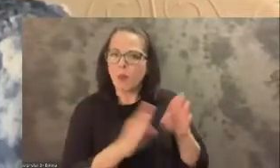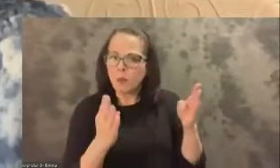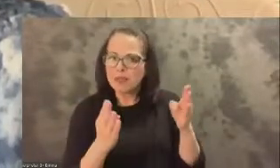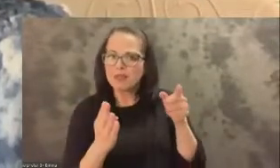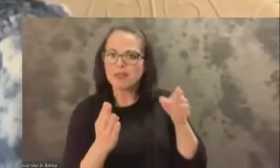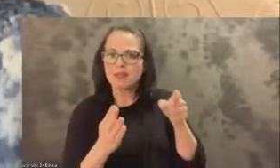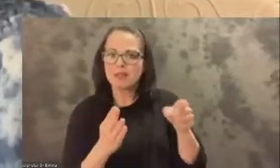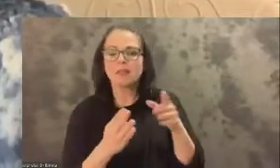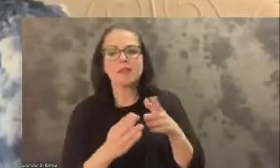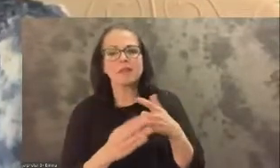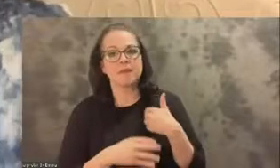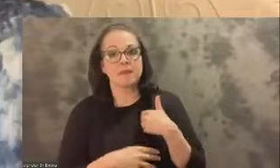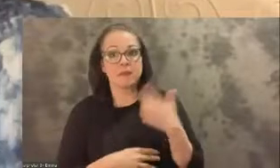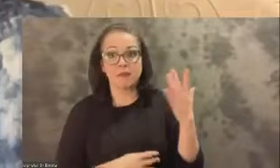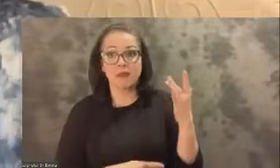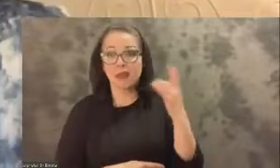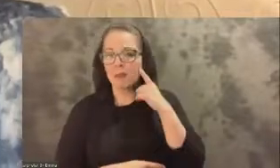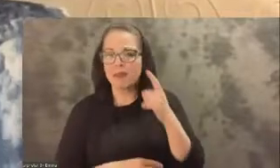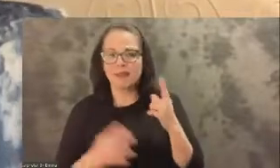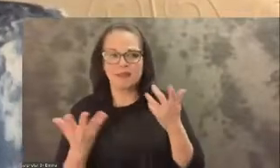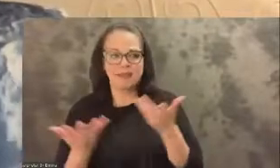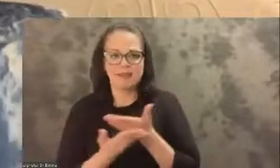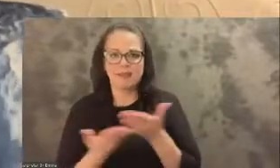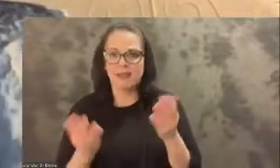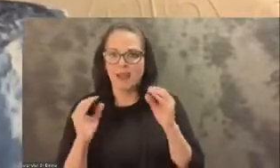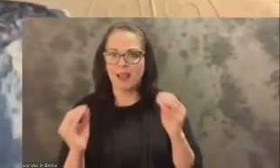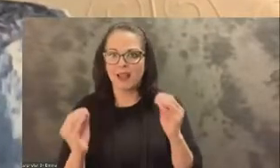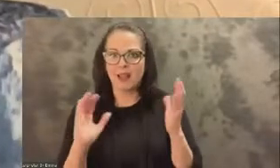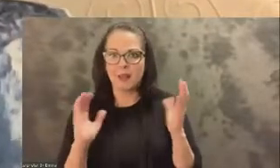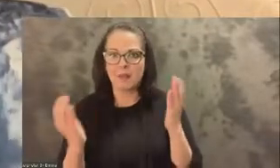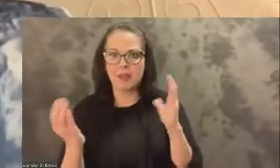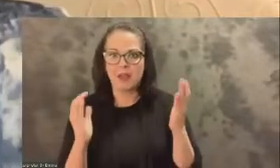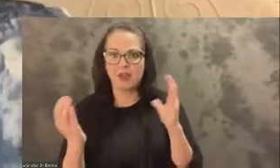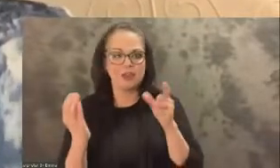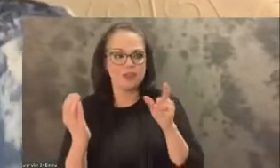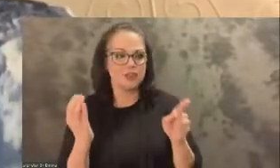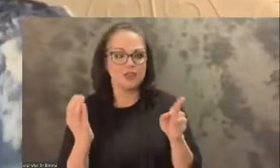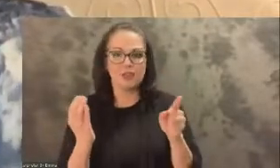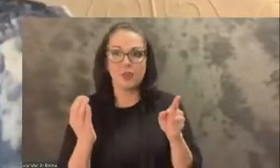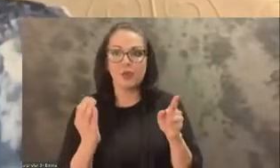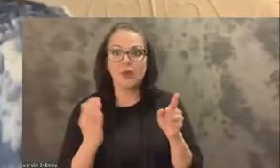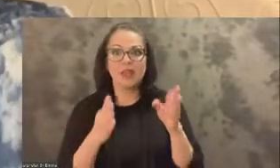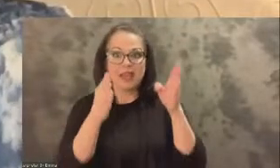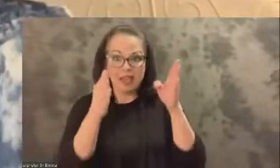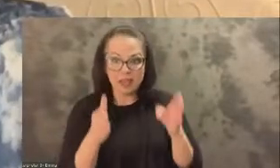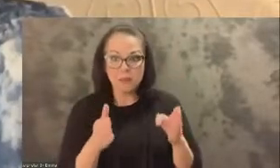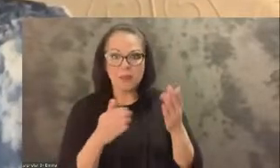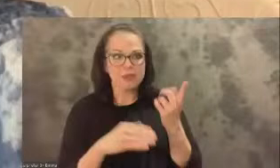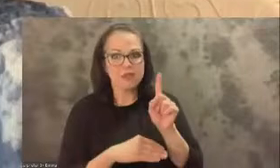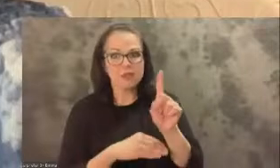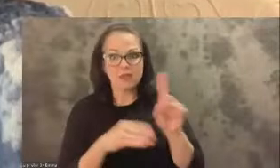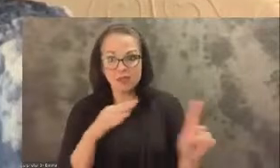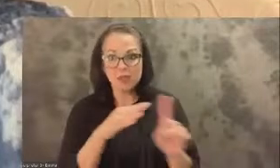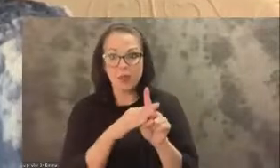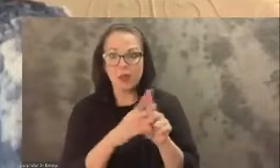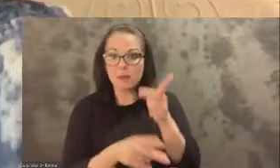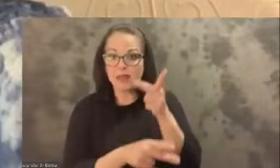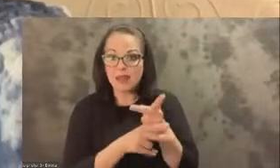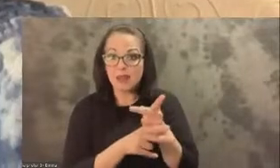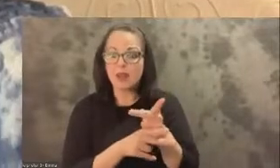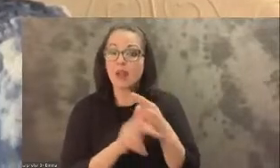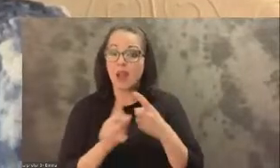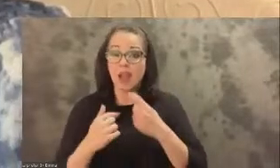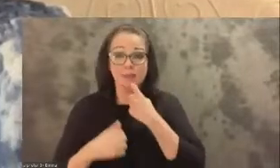because nothing can compare to inpatient care. And I say this from my